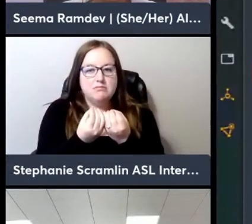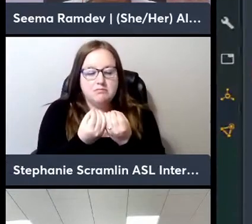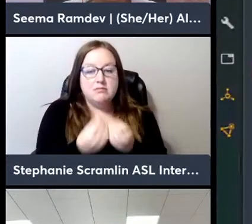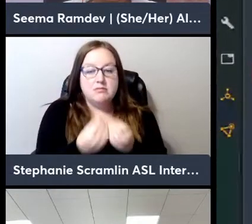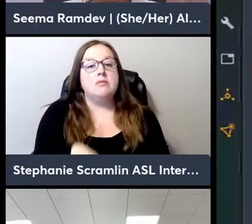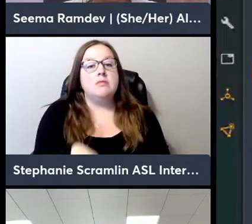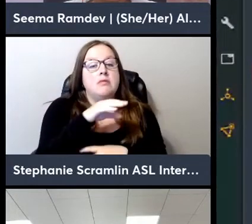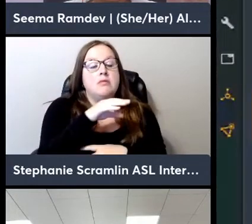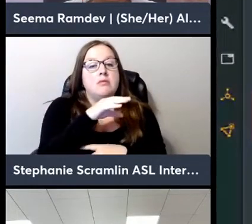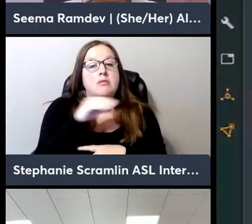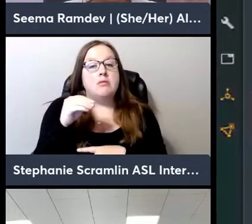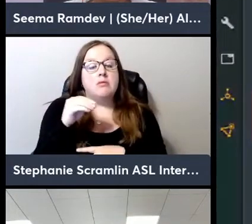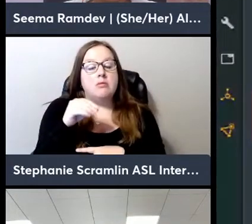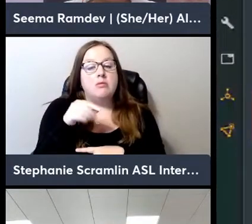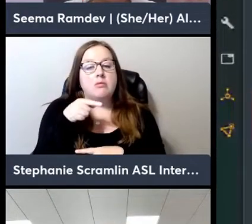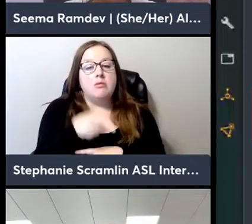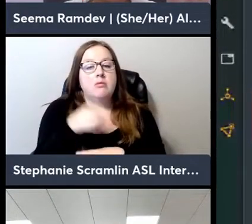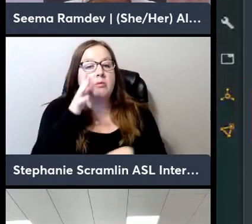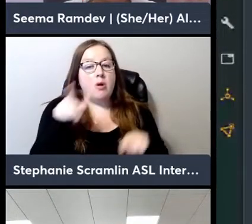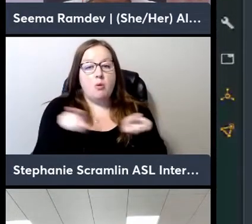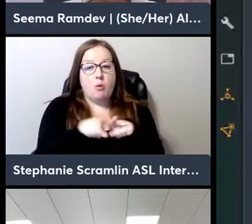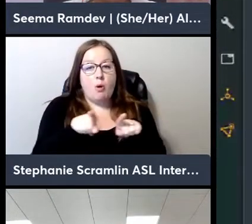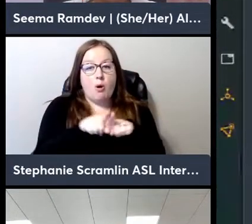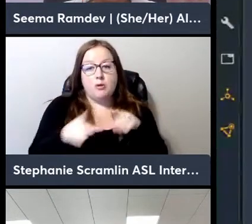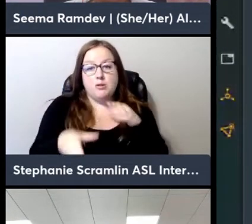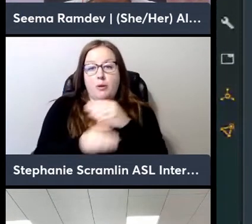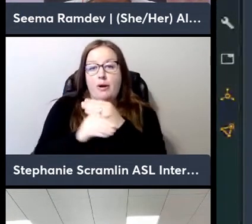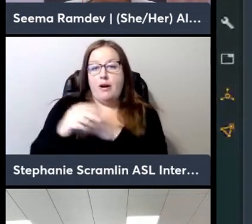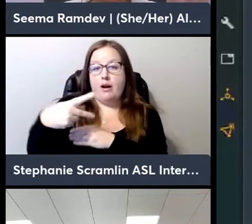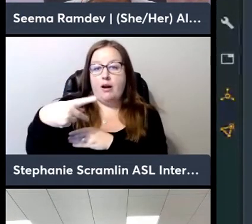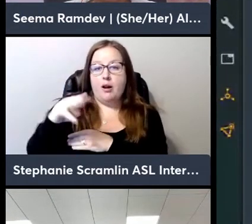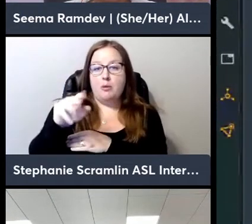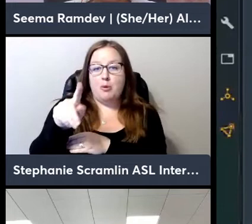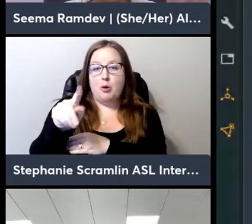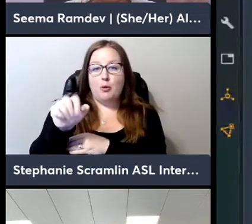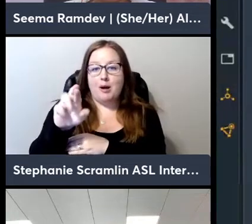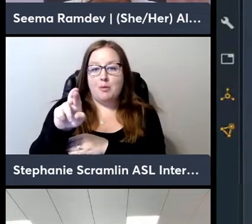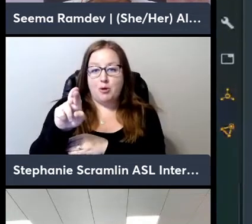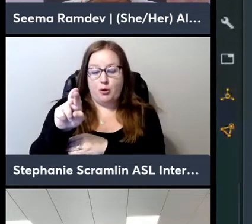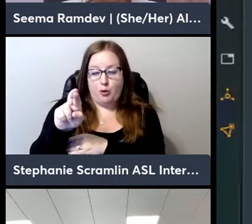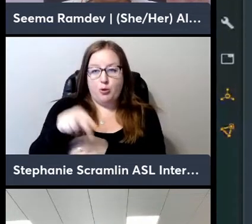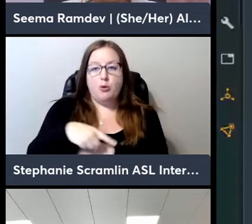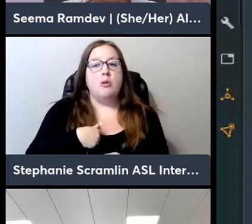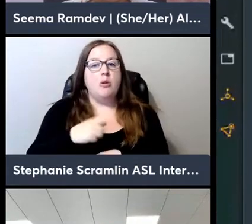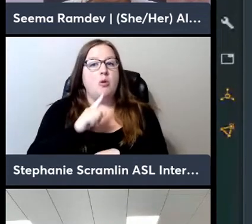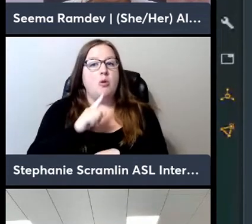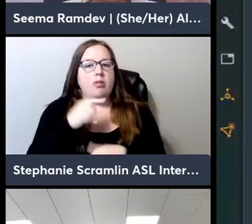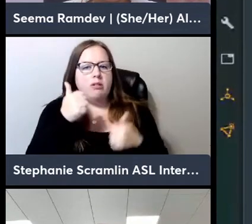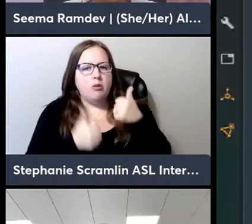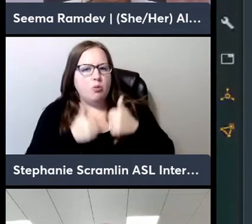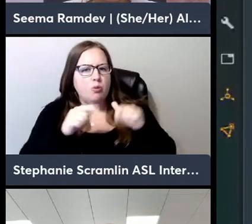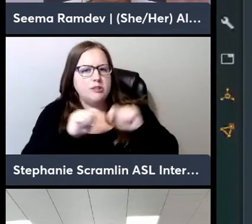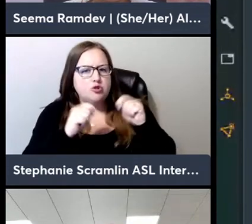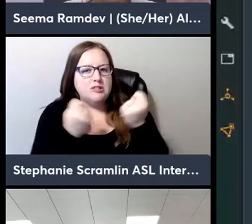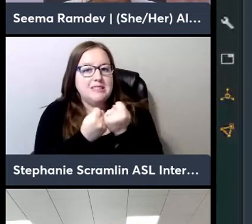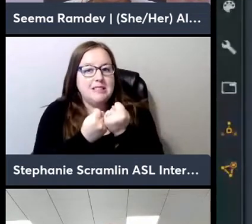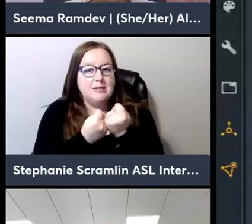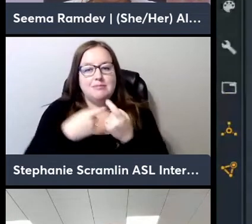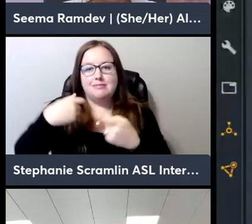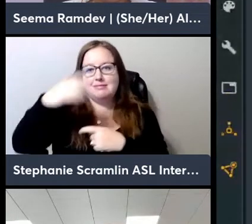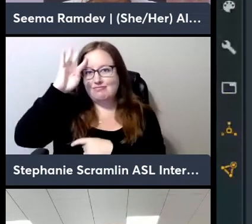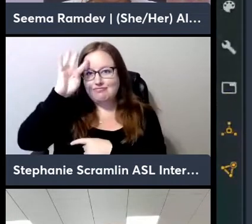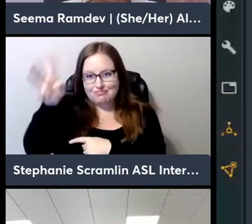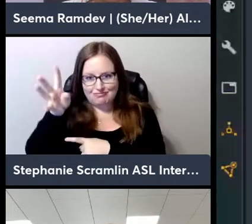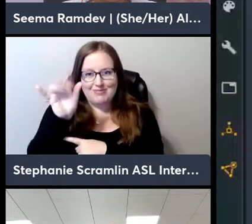And I'm going to also add a parameter to that feature, and the parameter I care about is which team created it, right?